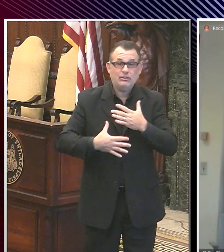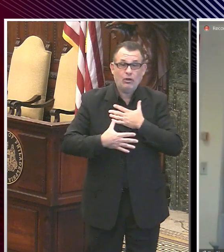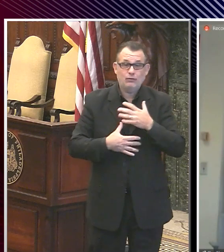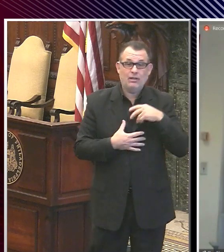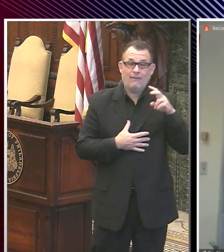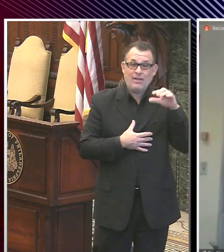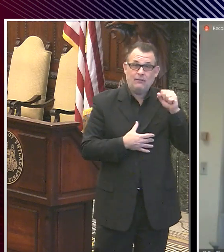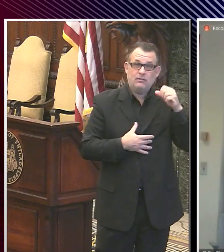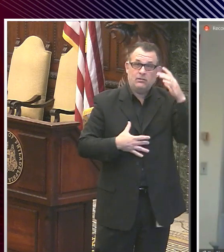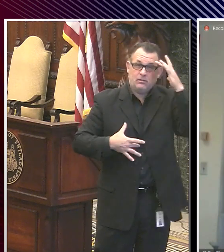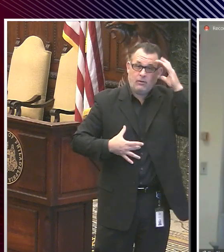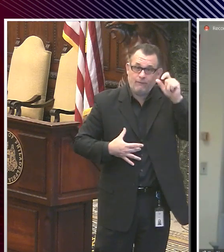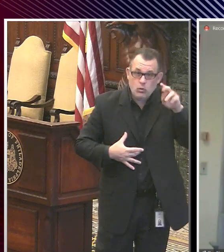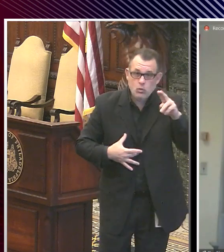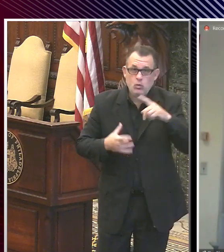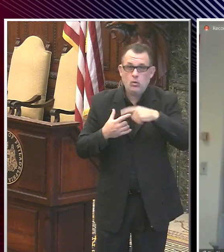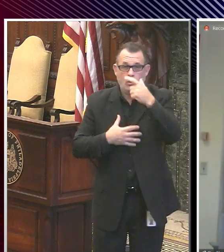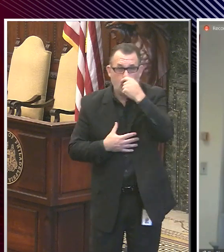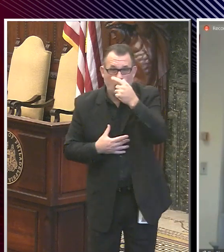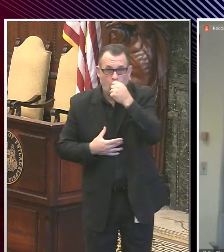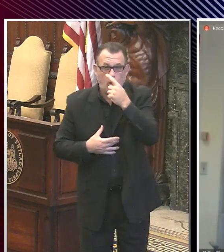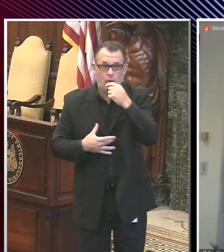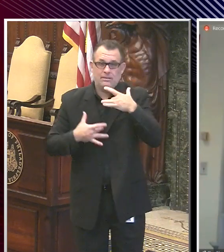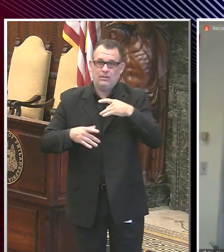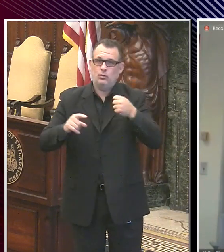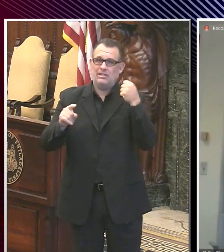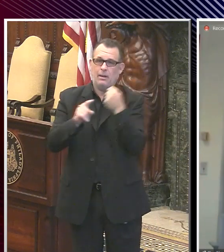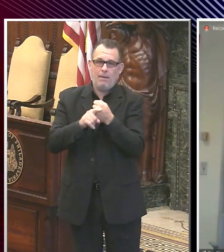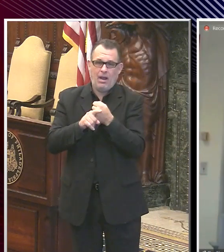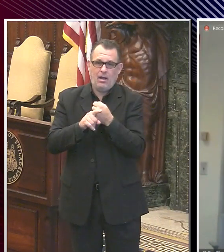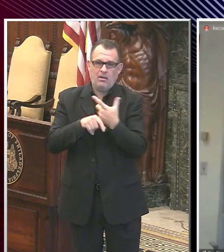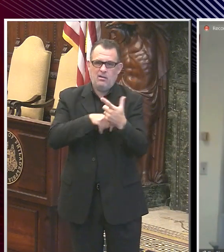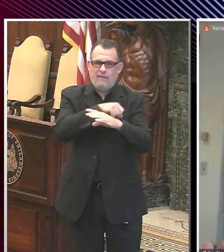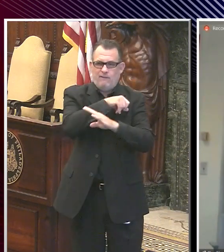cold viruses, tend to get worse in the late fall and winter.